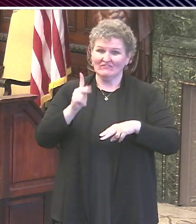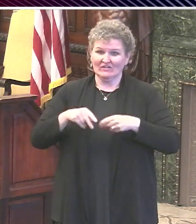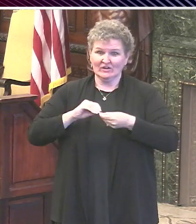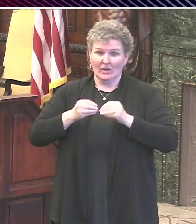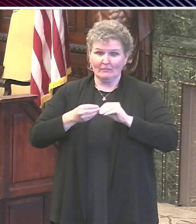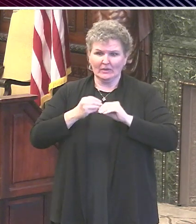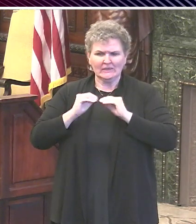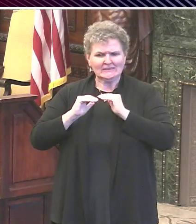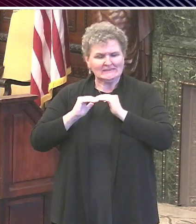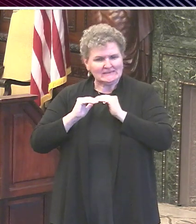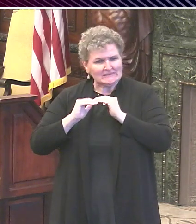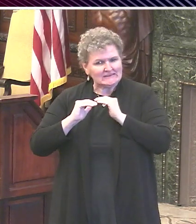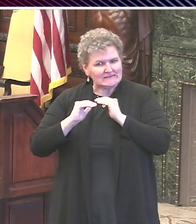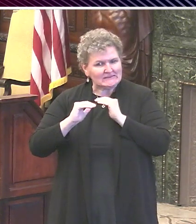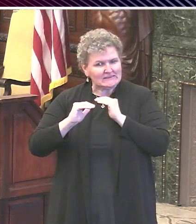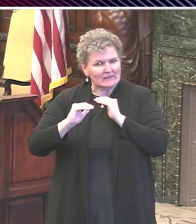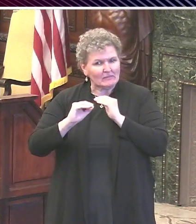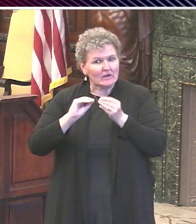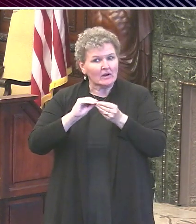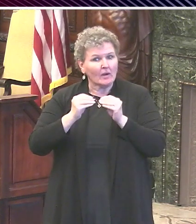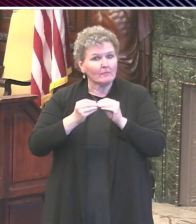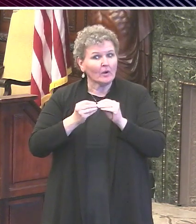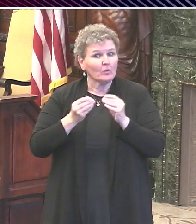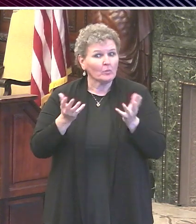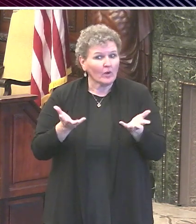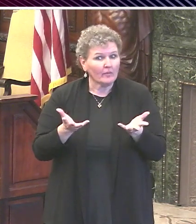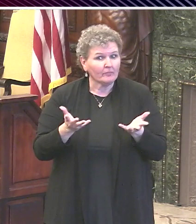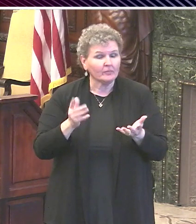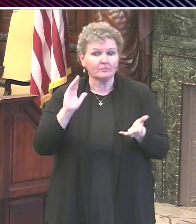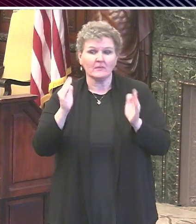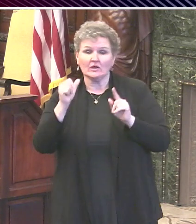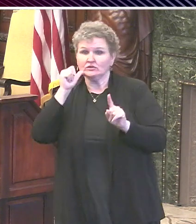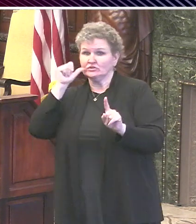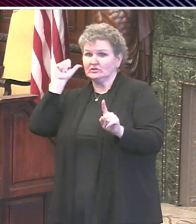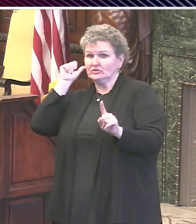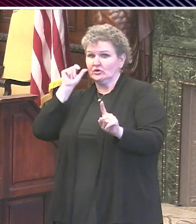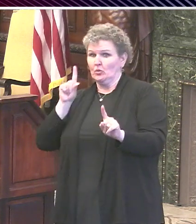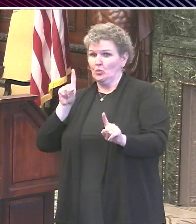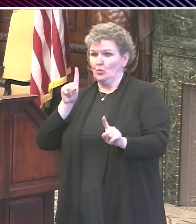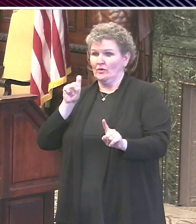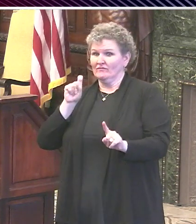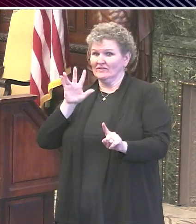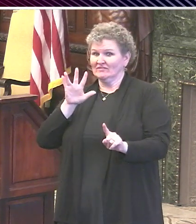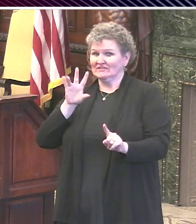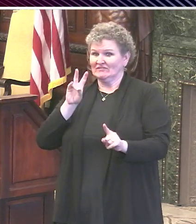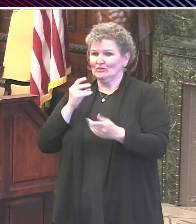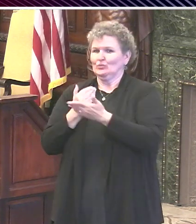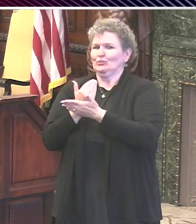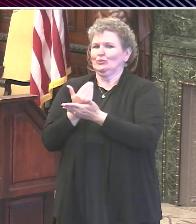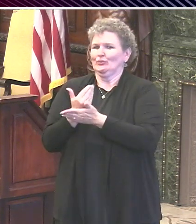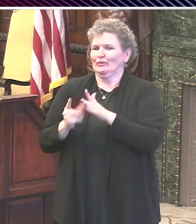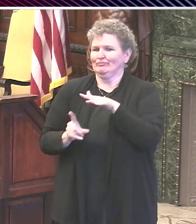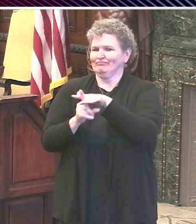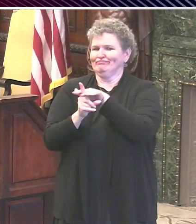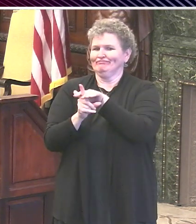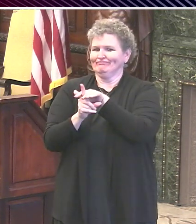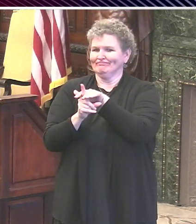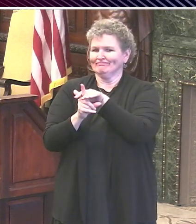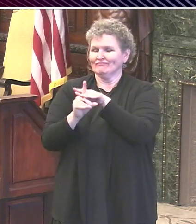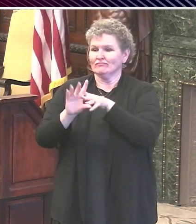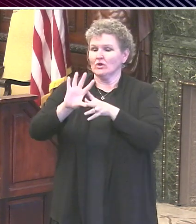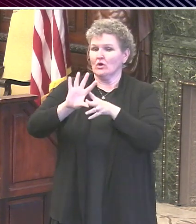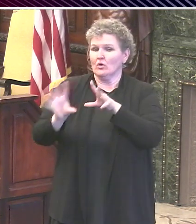stable. So here are the numbers. Since this time yesterday, we've identified 157 new cases of the coronavirus in Philadelphia